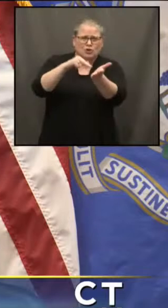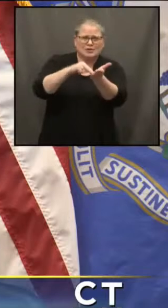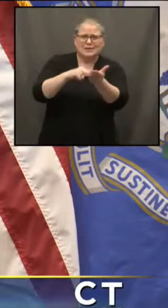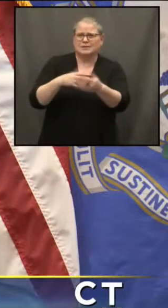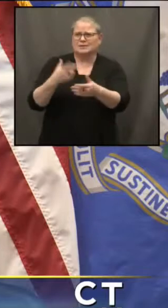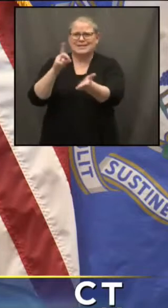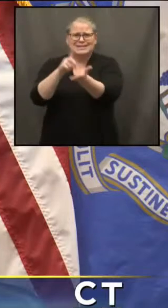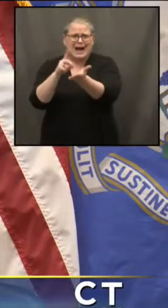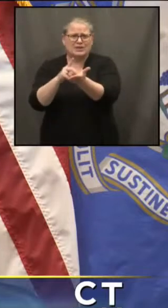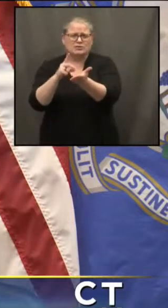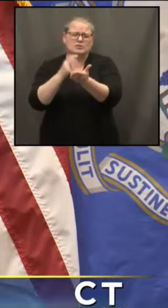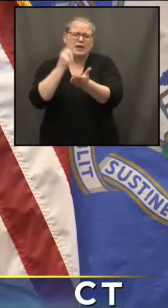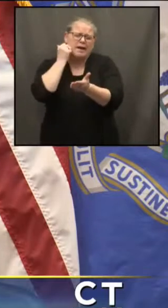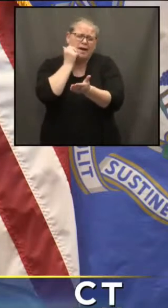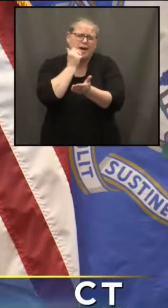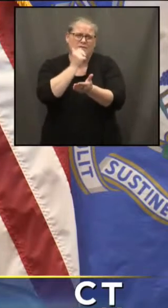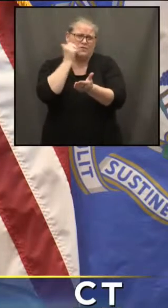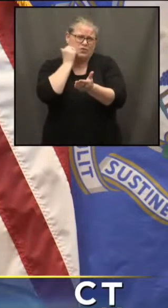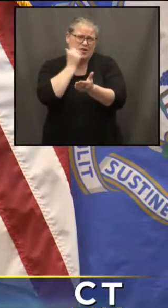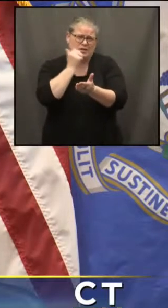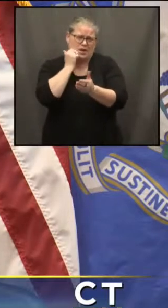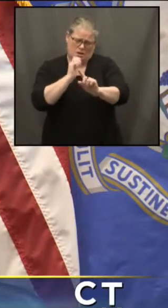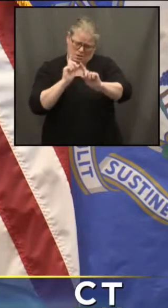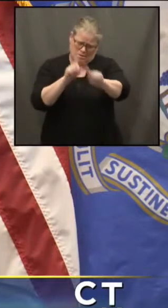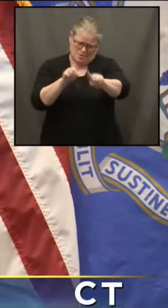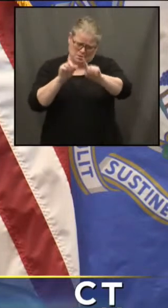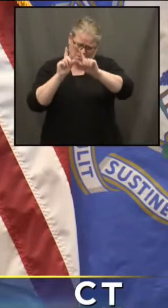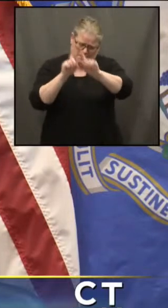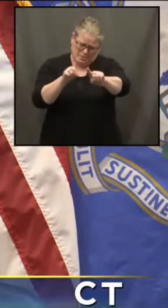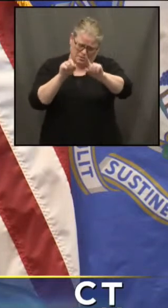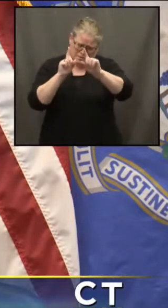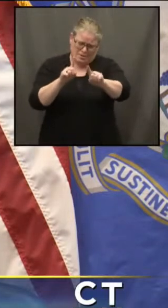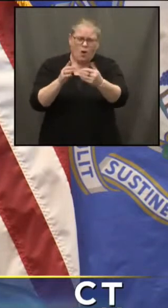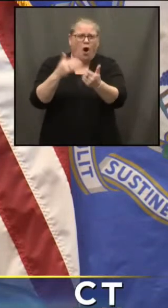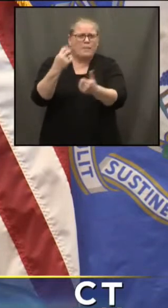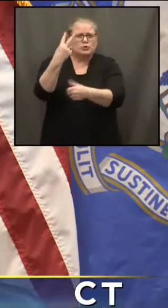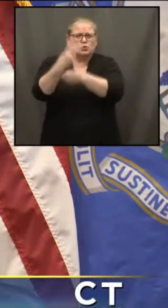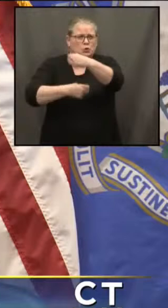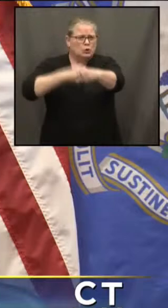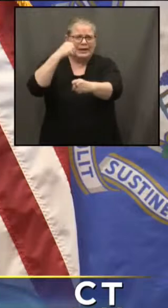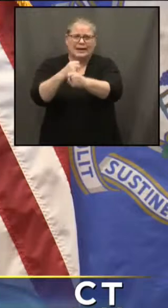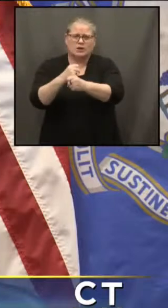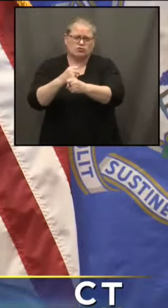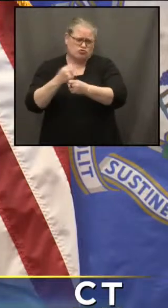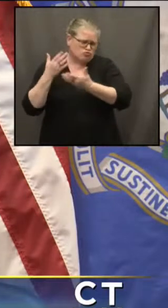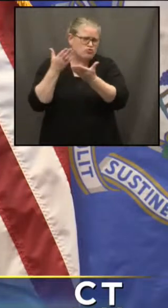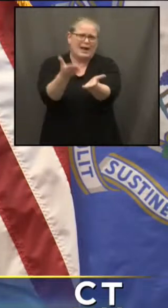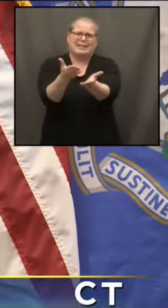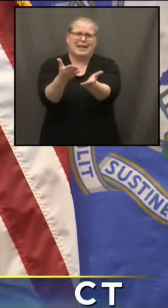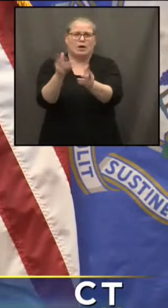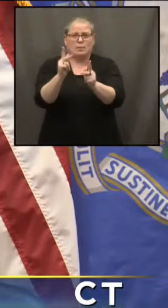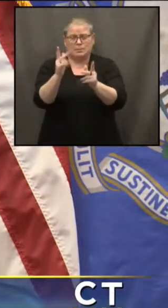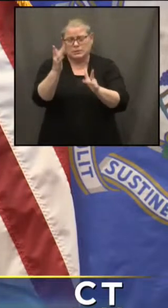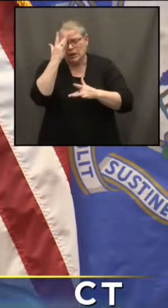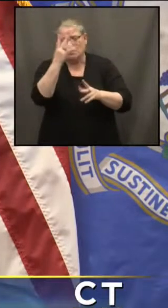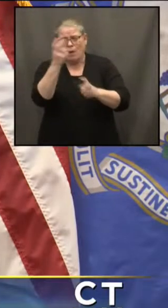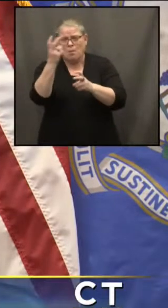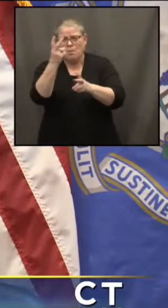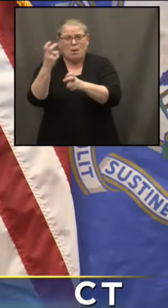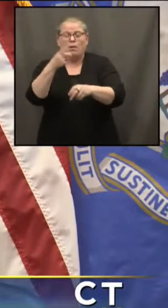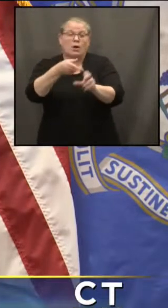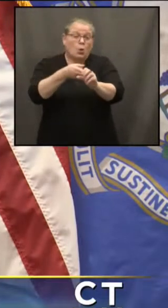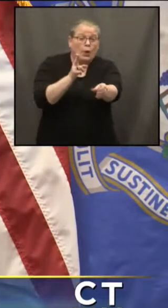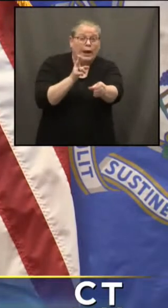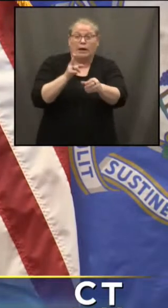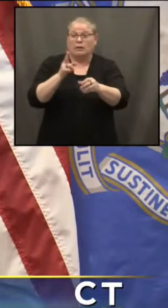now for close to 2 years, right there on the front lines. They can't quit. They can't take days off. They can't say, I don't feel